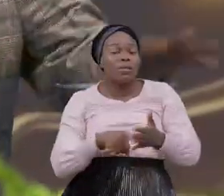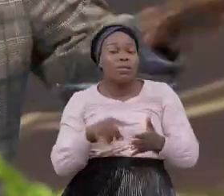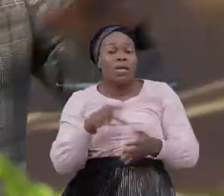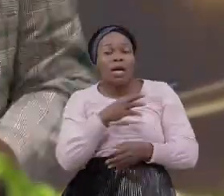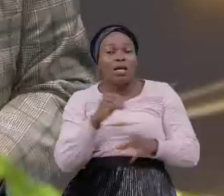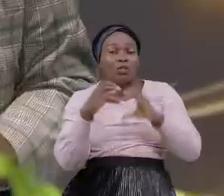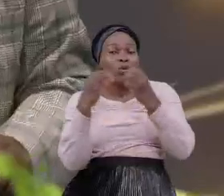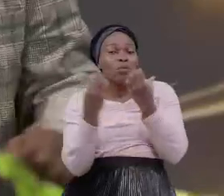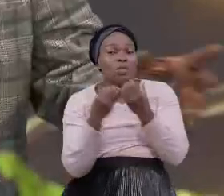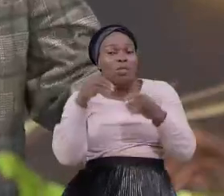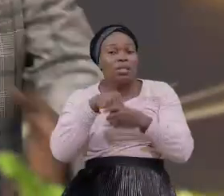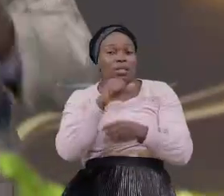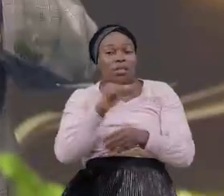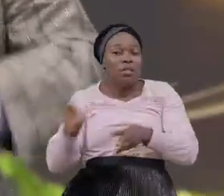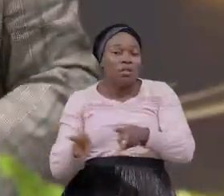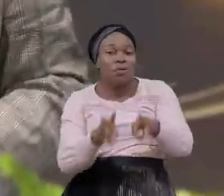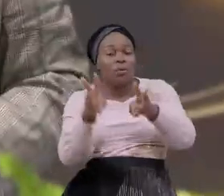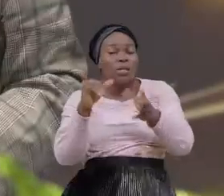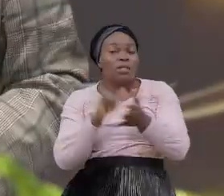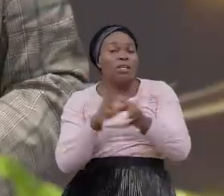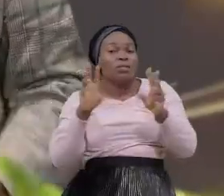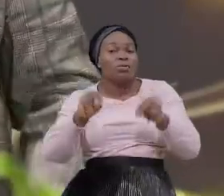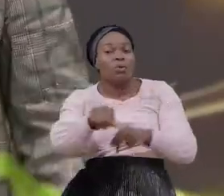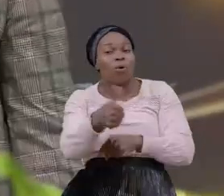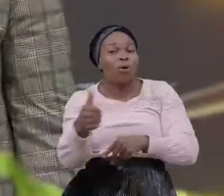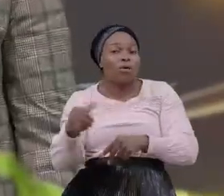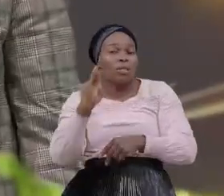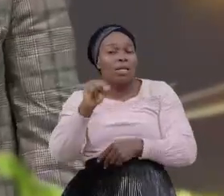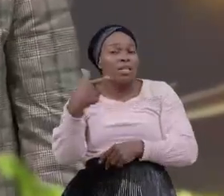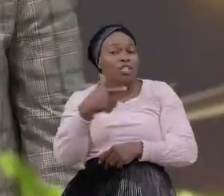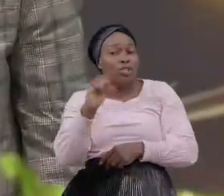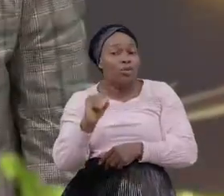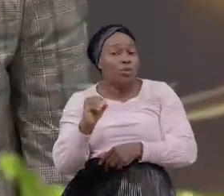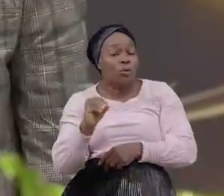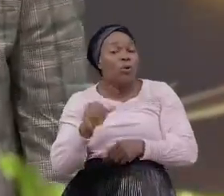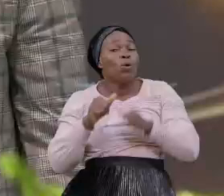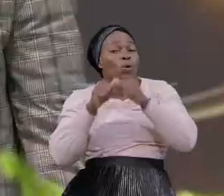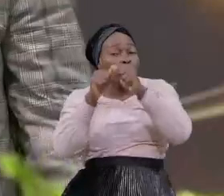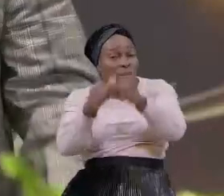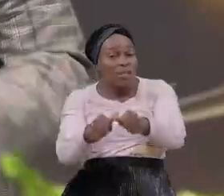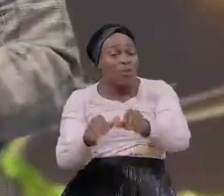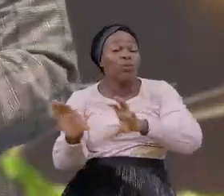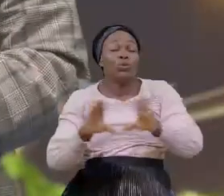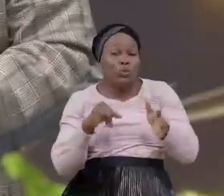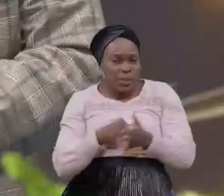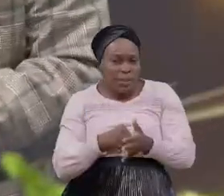other NGO is serving people. Go on. Do it.